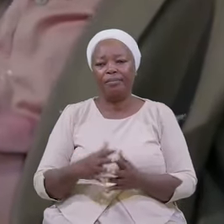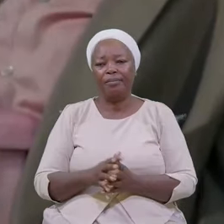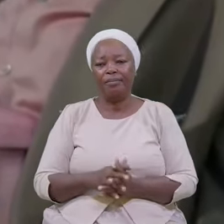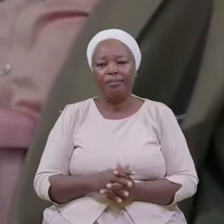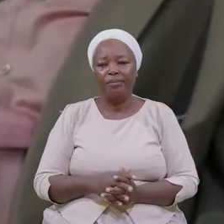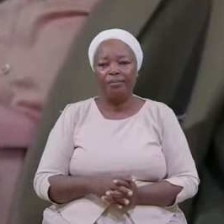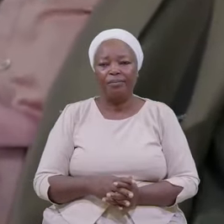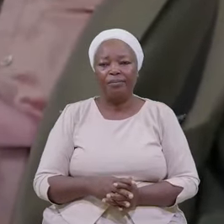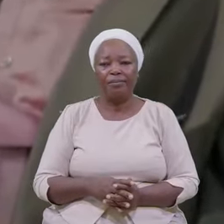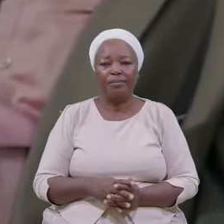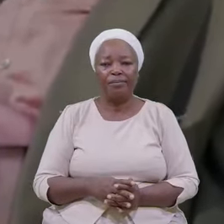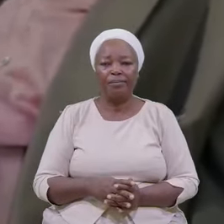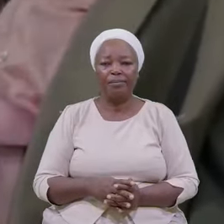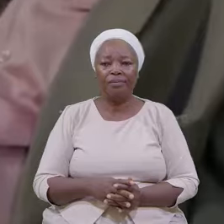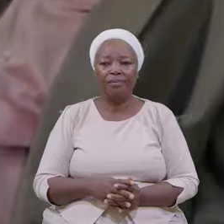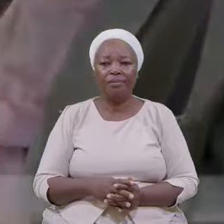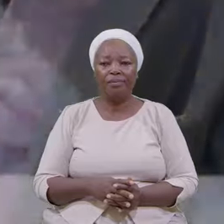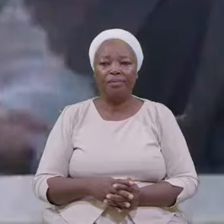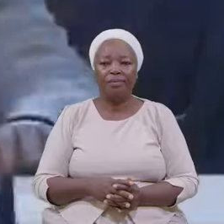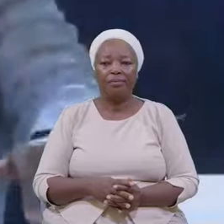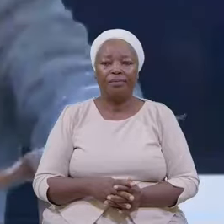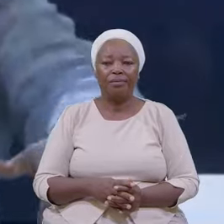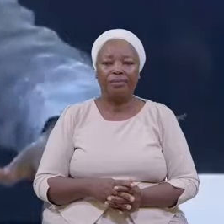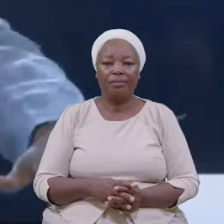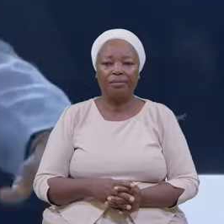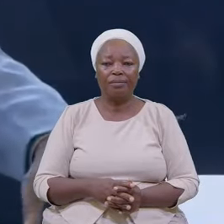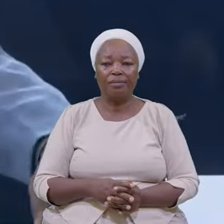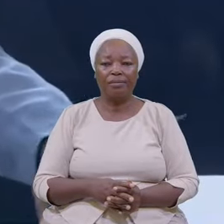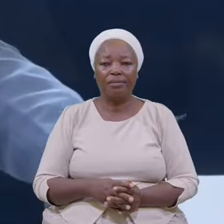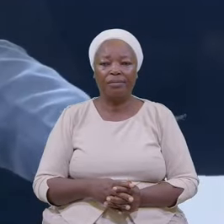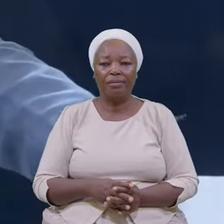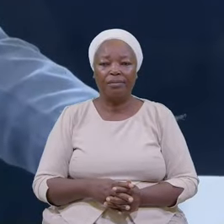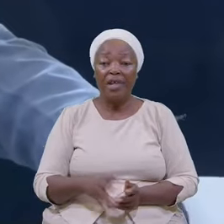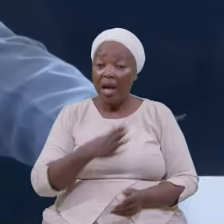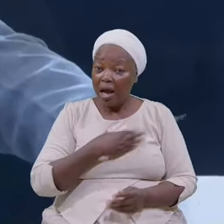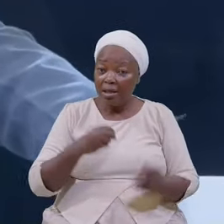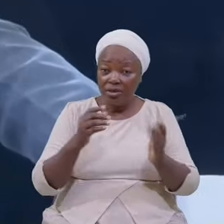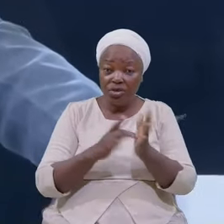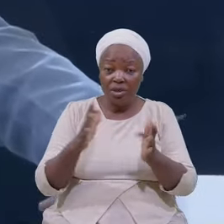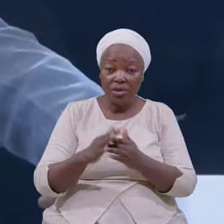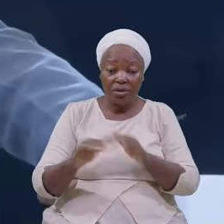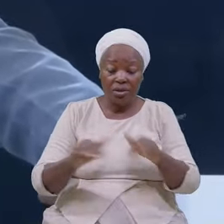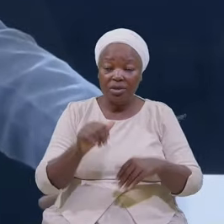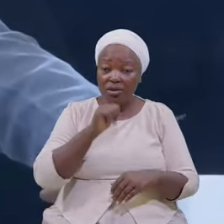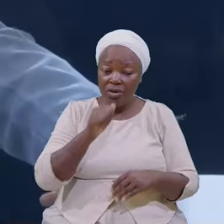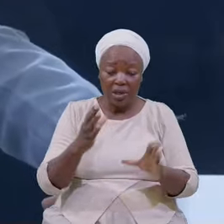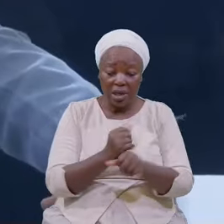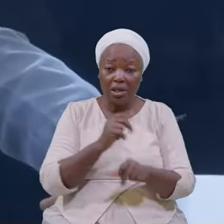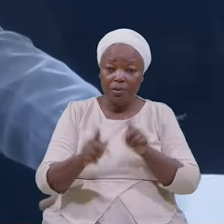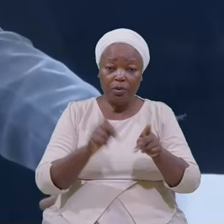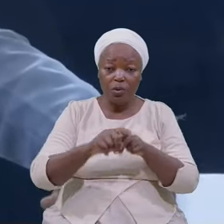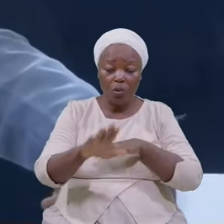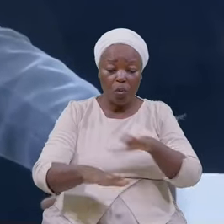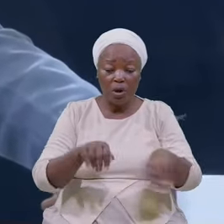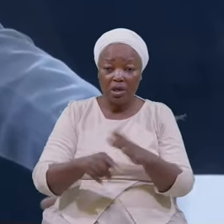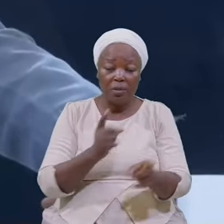aimé le monde qu'il a donné son Fils unique afin que quiconque croit en lui ne périsse pas mais ait la vie éternelle. People to walk in the right